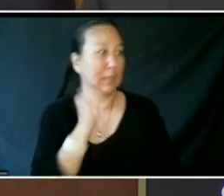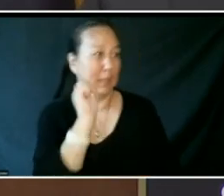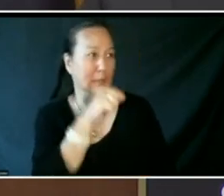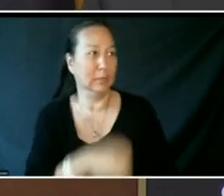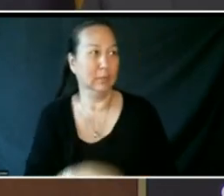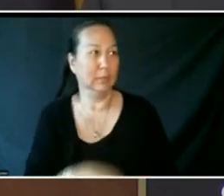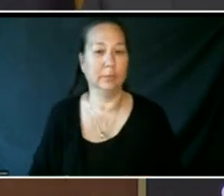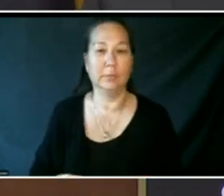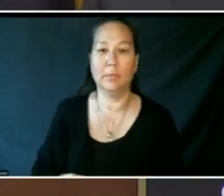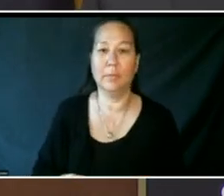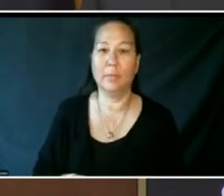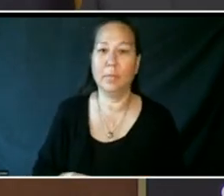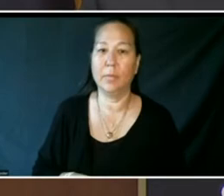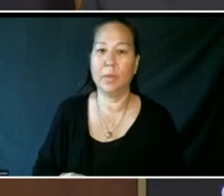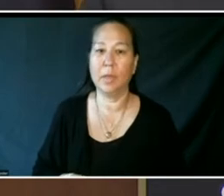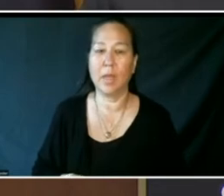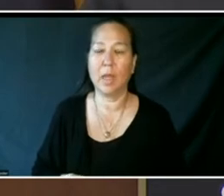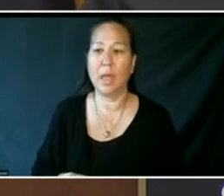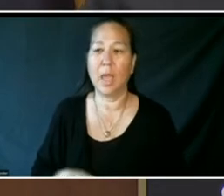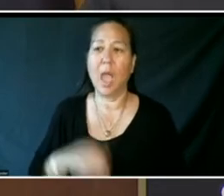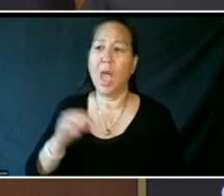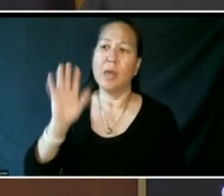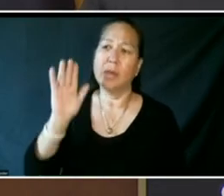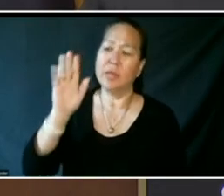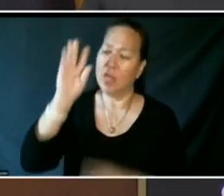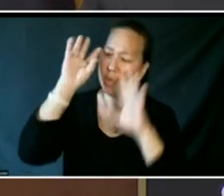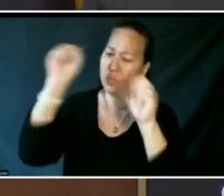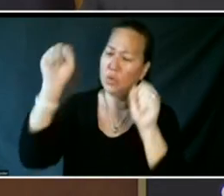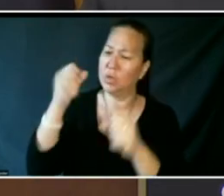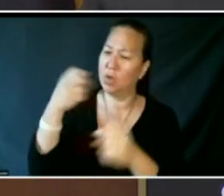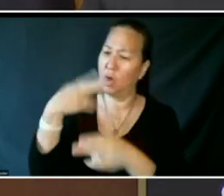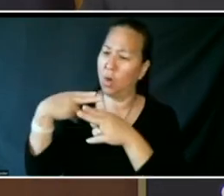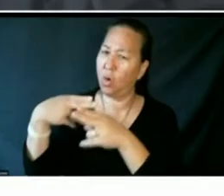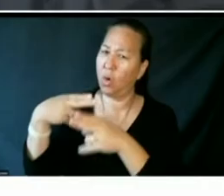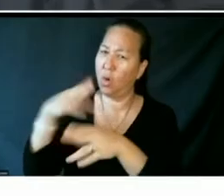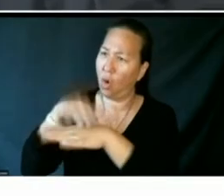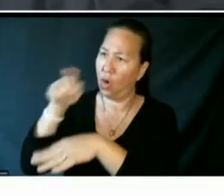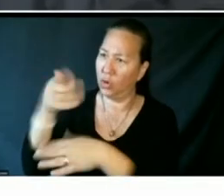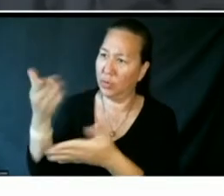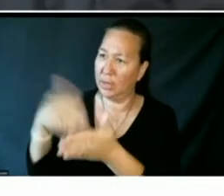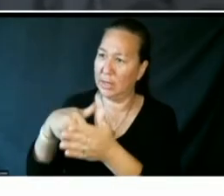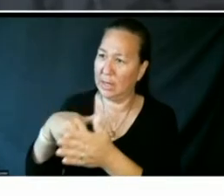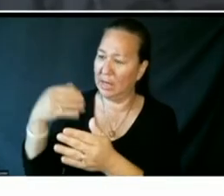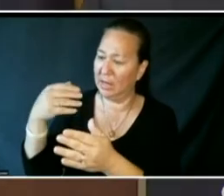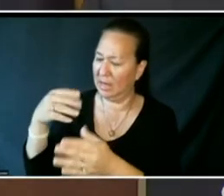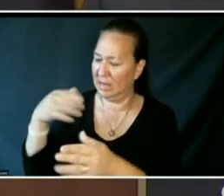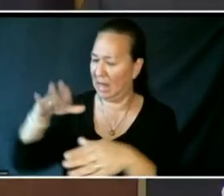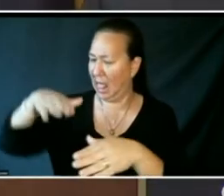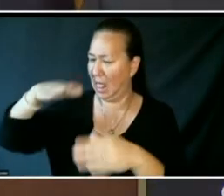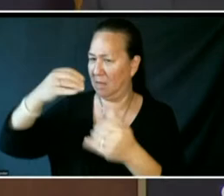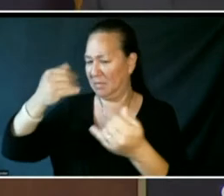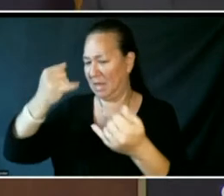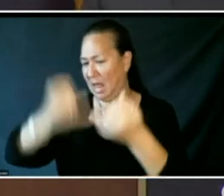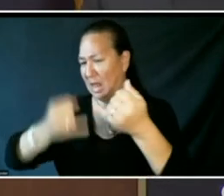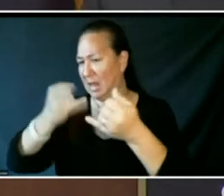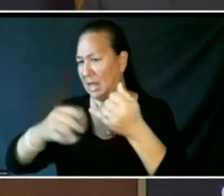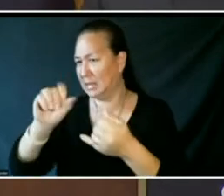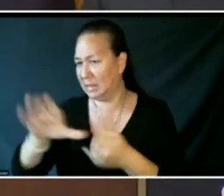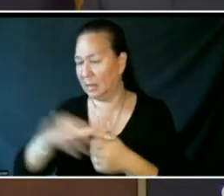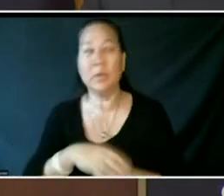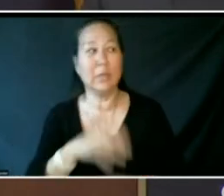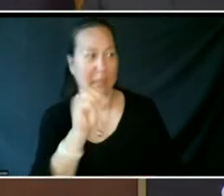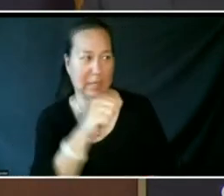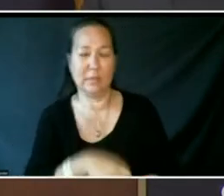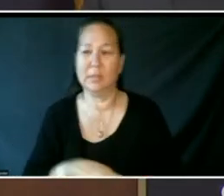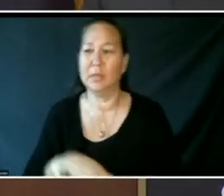Speaker Bowers, did the president call you again later in December? He did, sir. Did you tell the president in that